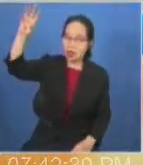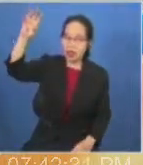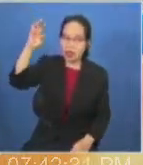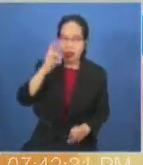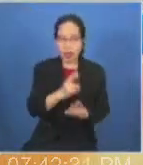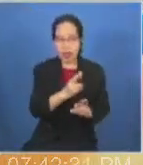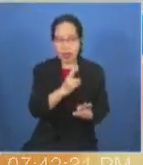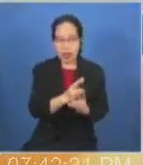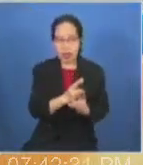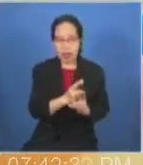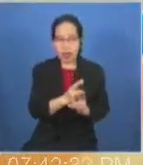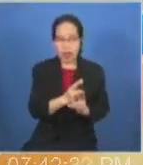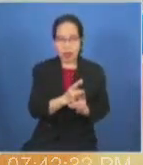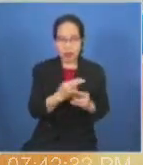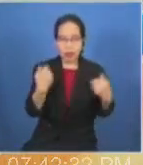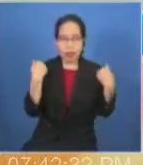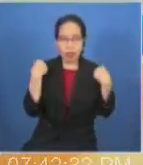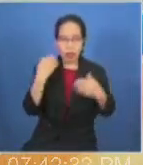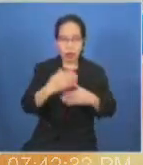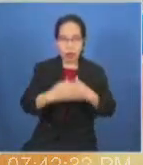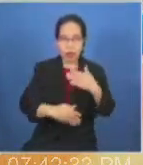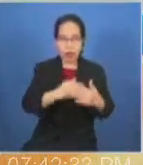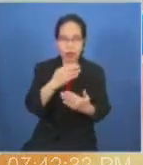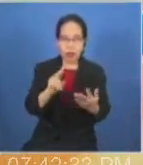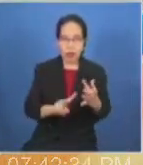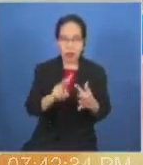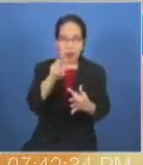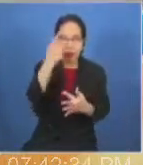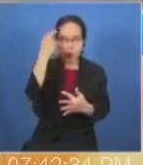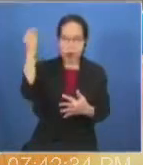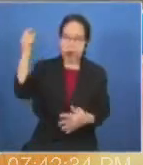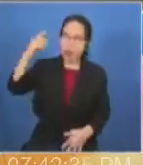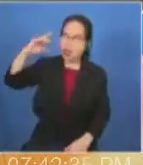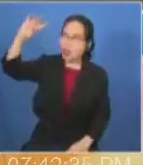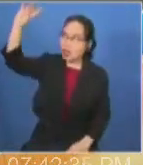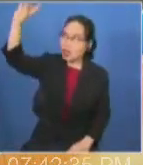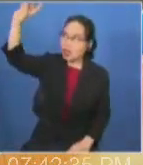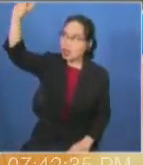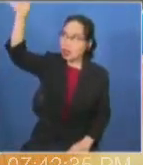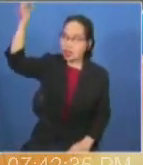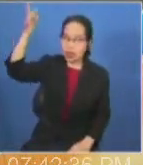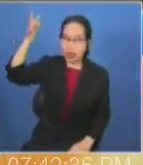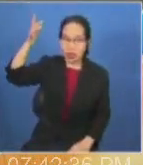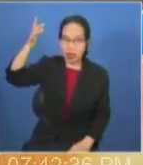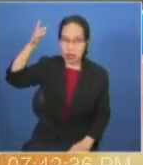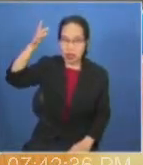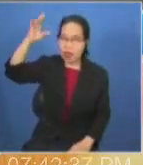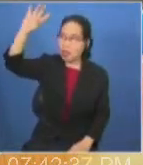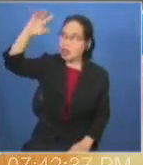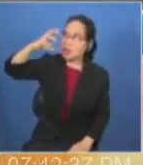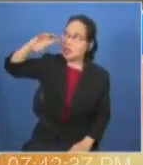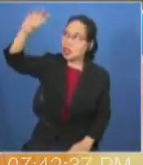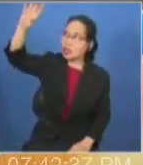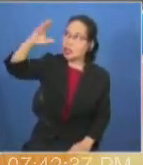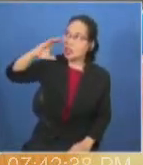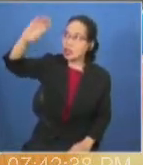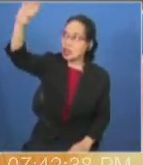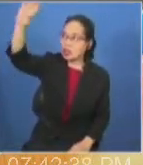the sun, right? There was the process of evaporation because of the heat of the sun.